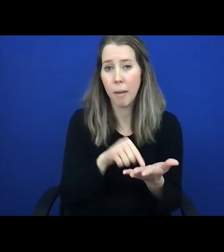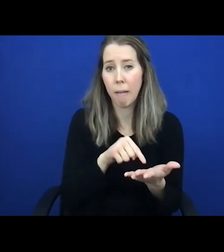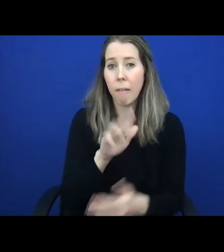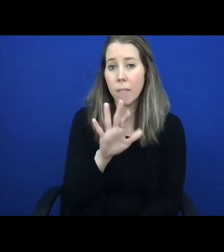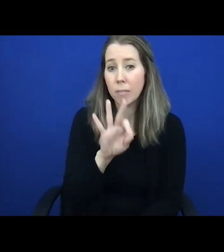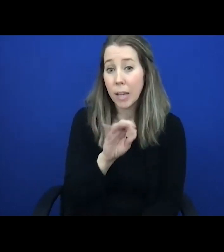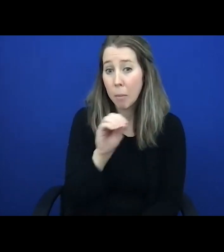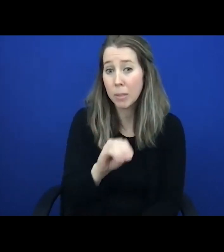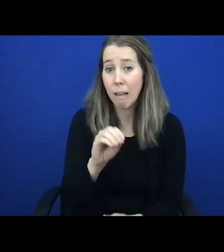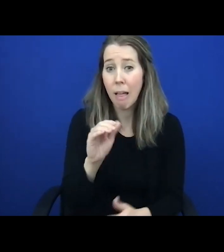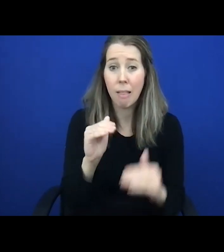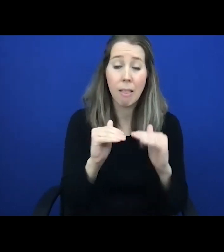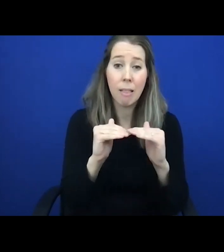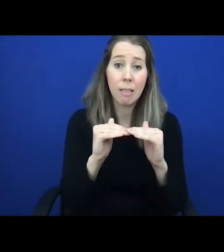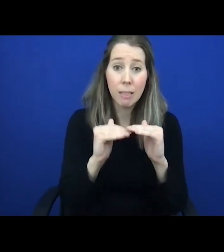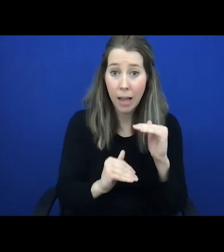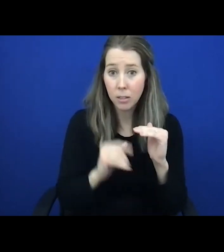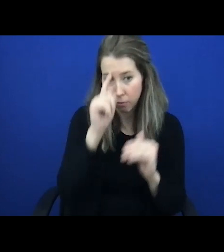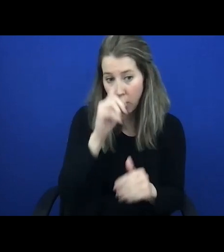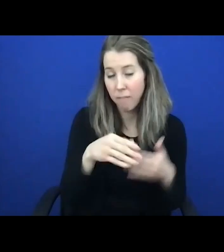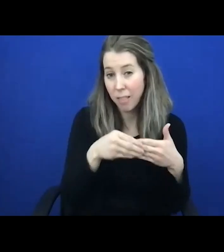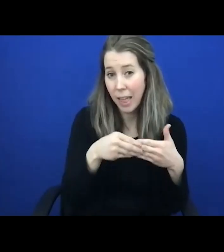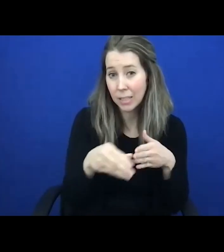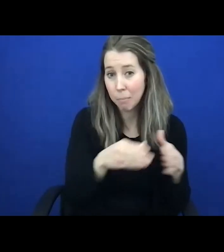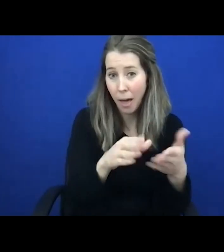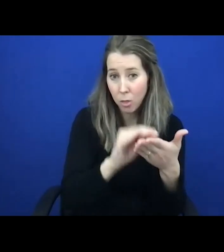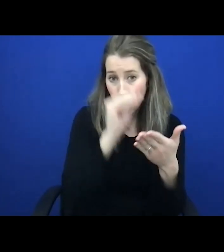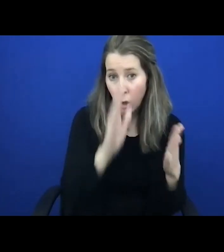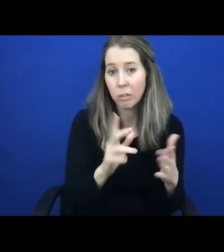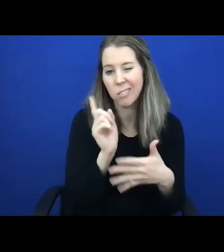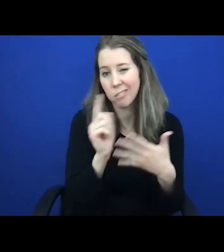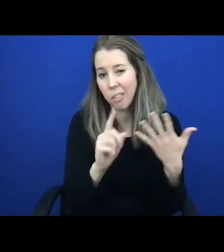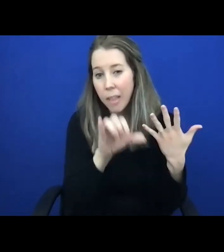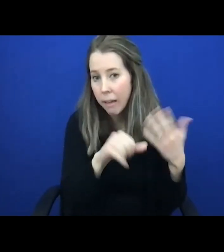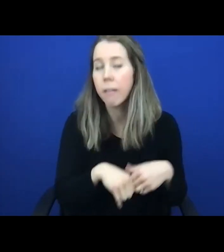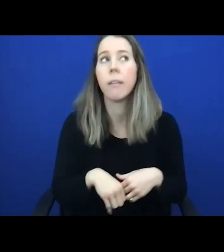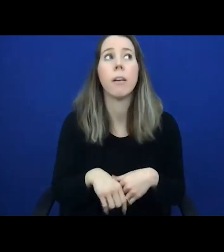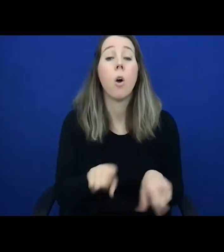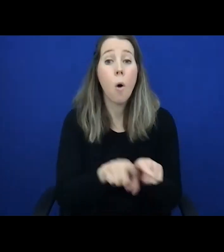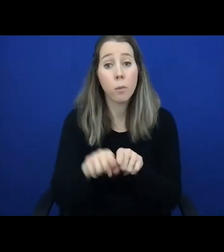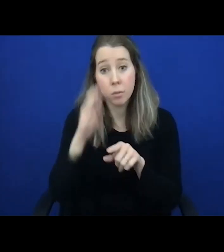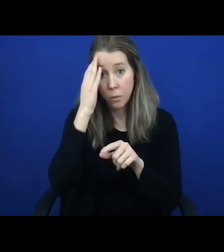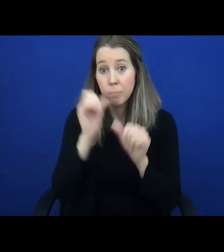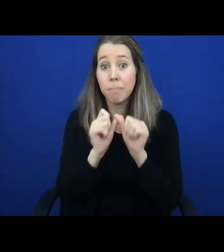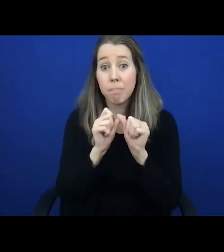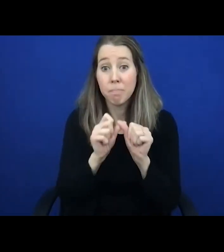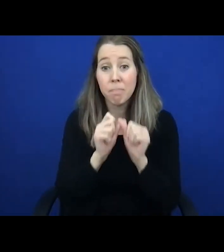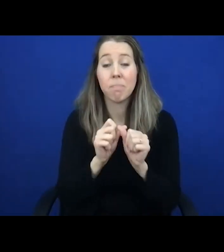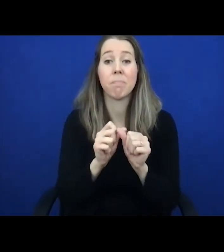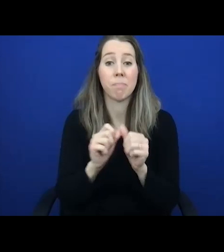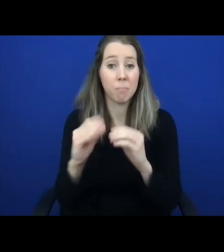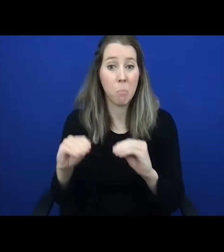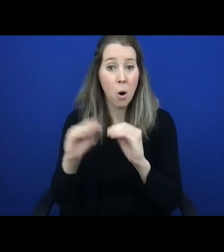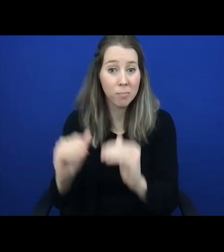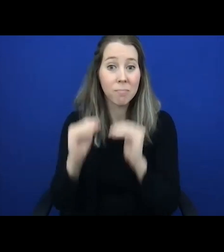less tuition for FlexPath learners, et cetera. And we also know that persistence is higher. So 23%